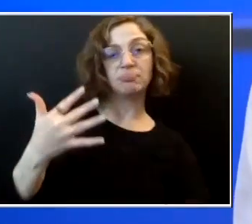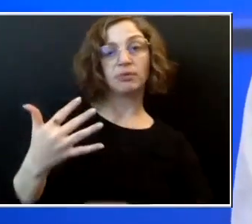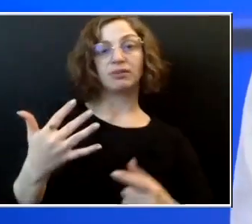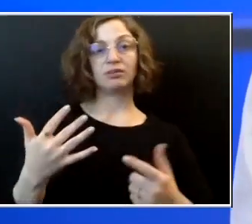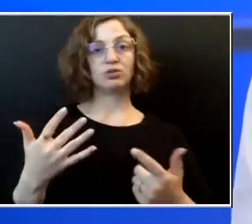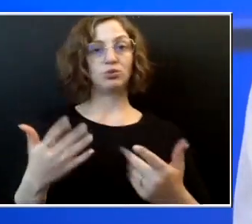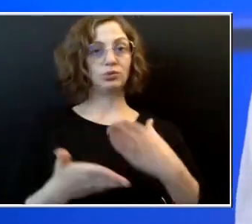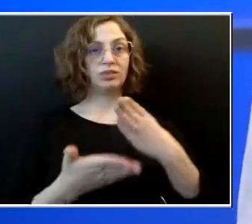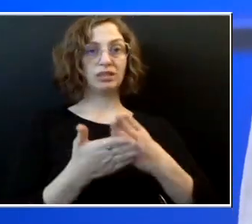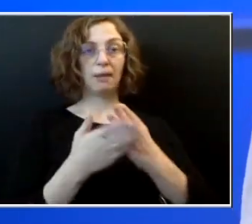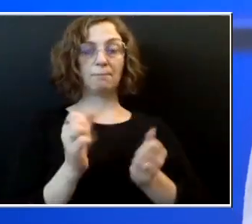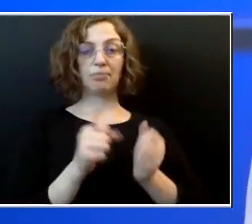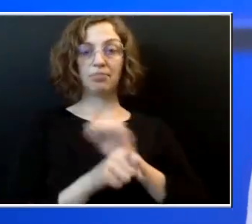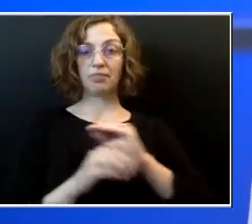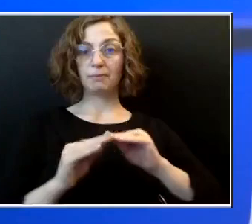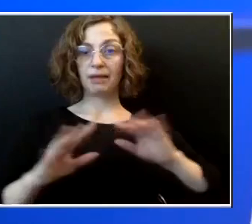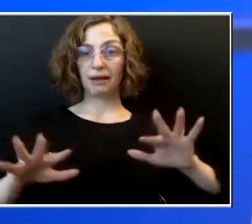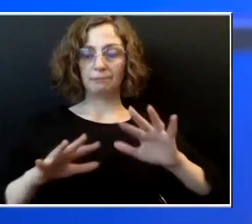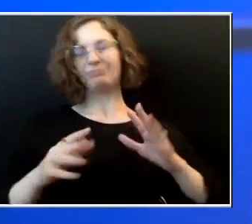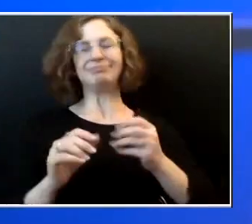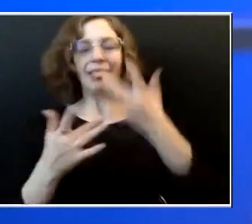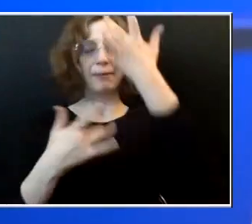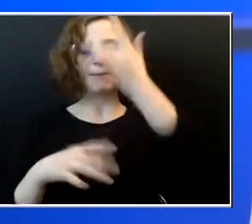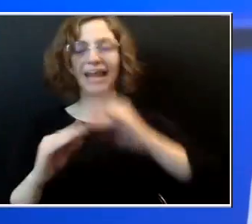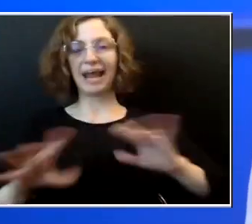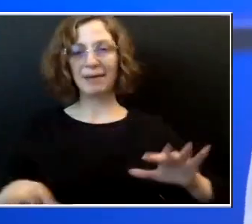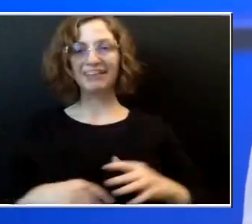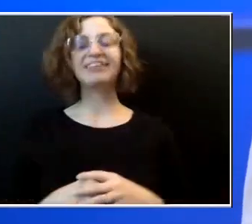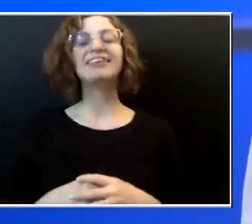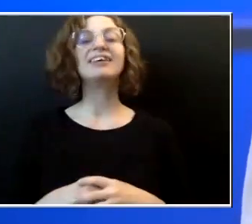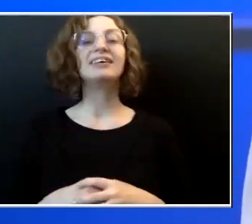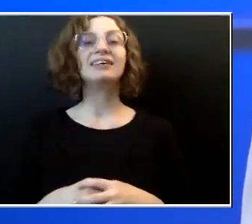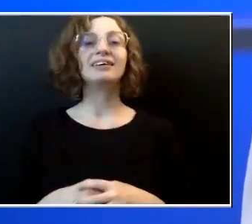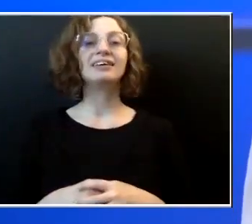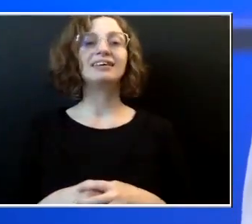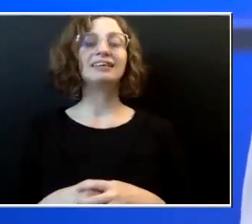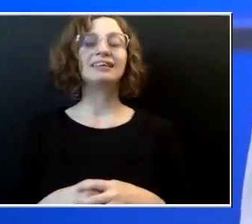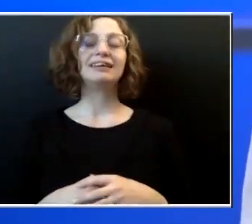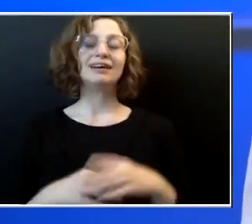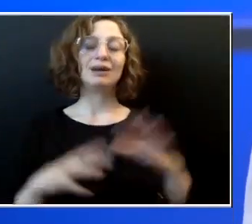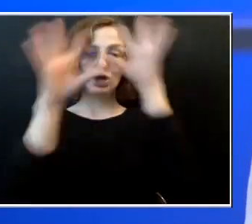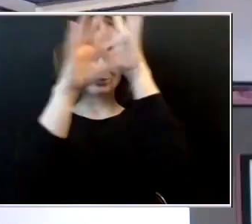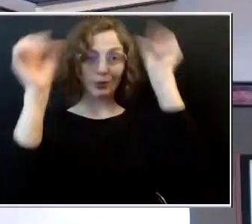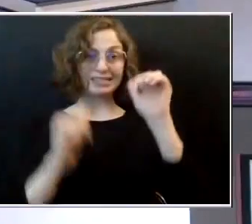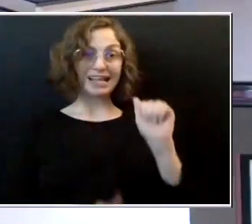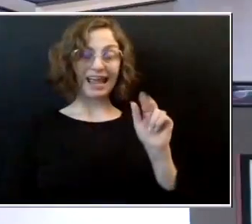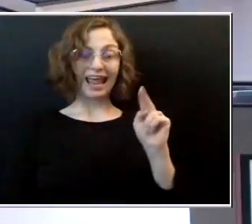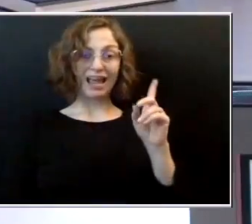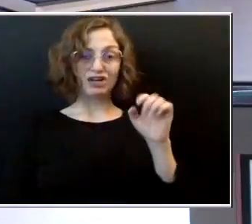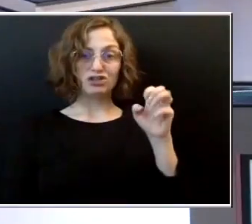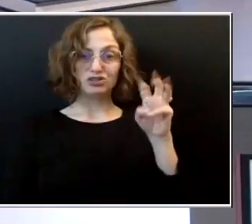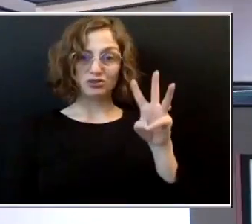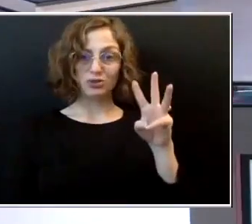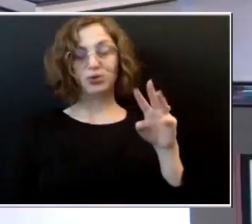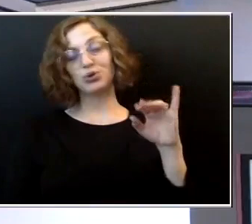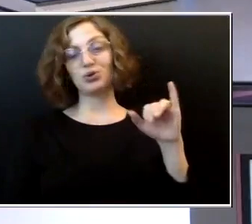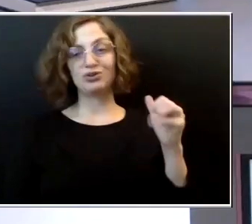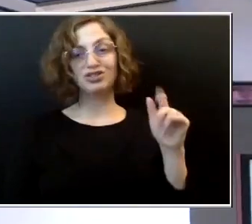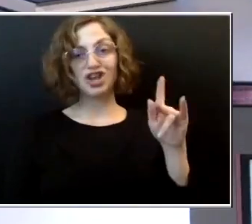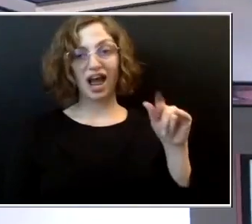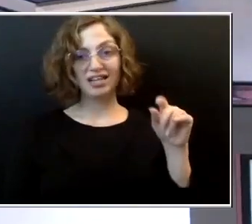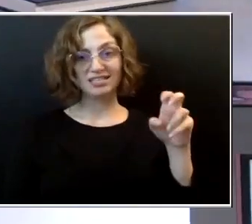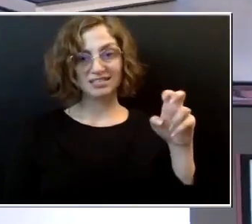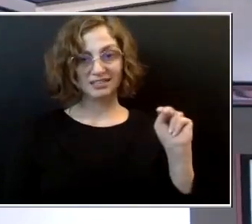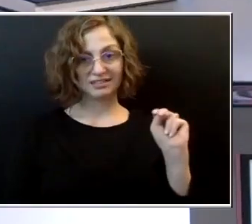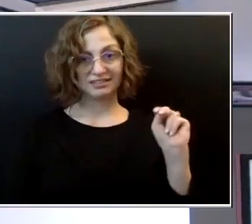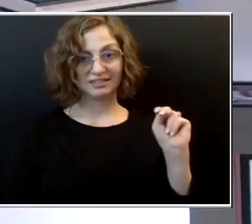got Andrew Jackson, President Andrew Jackson, into some hot water. So to speak, hot water. So to speak, hot water, yeah. It would have been helpful, actually, if they